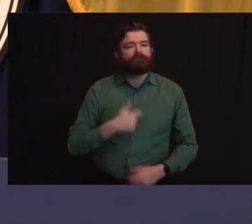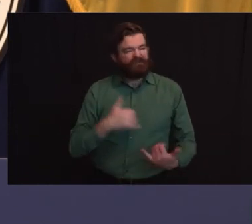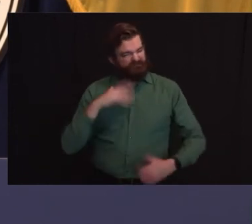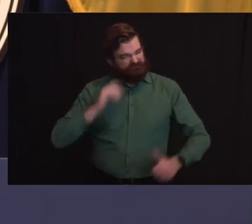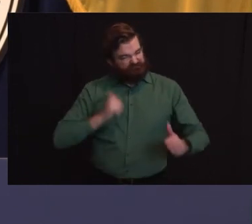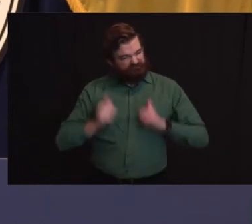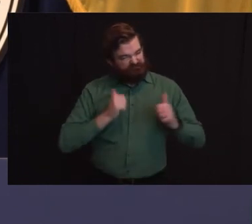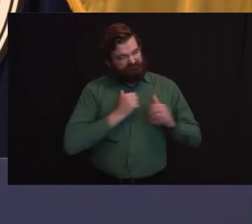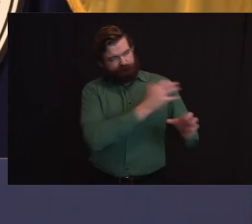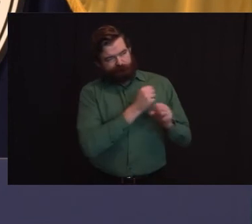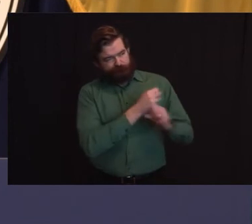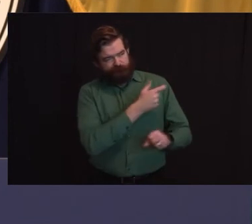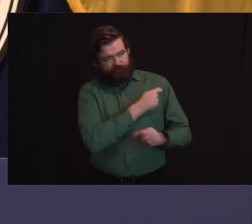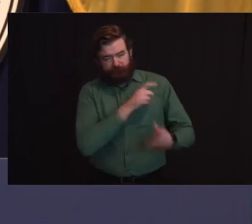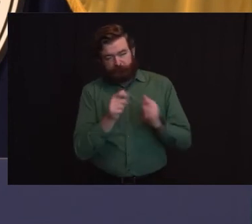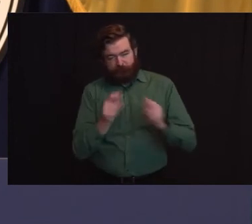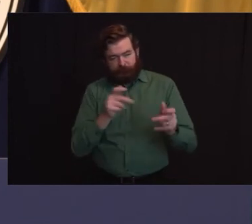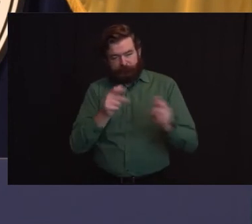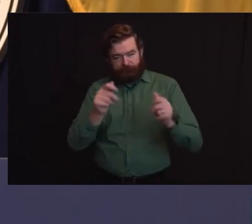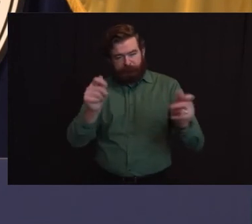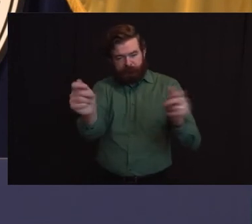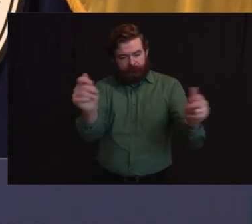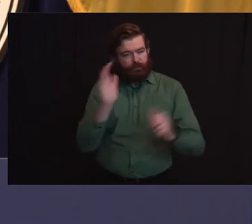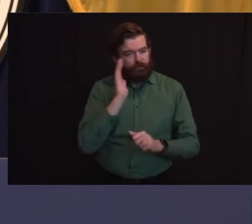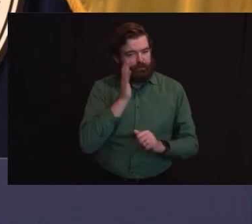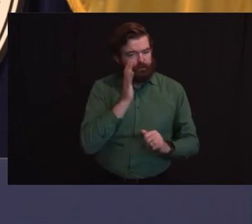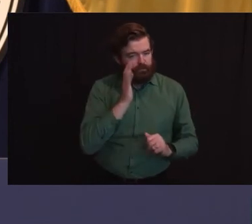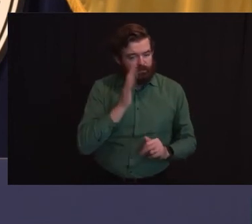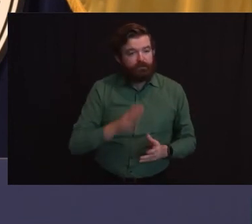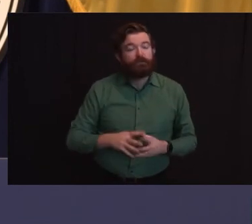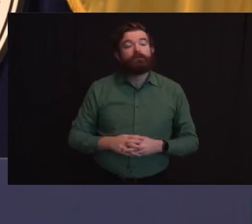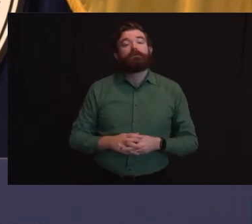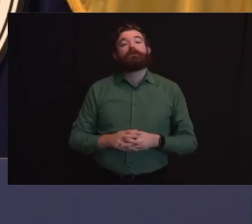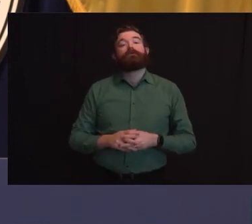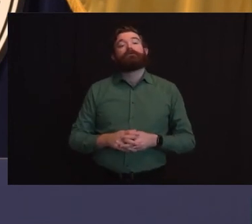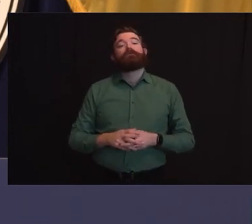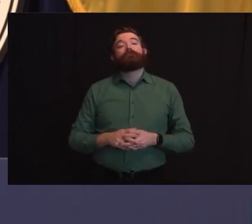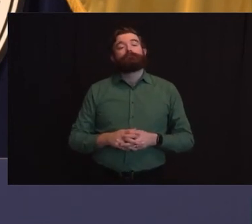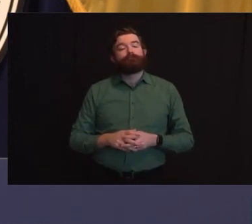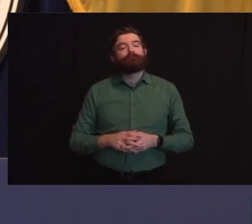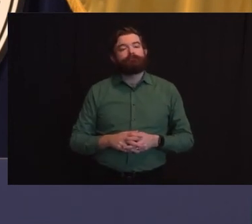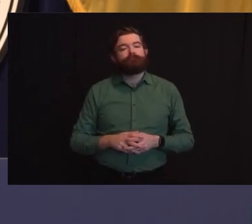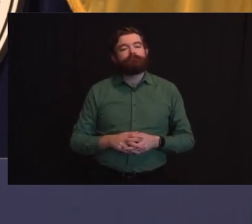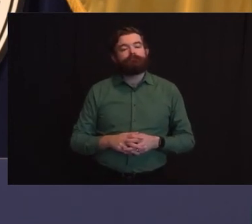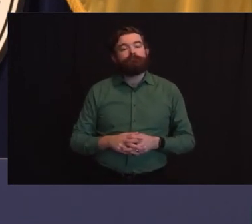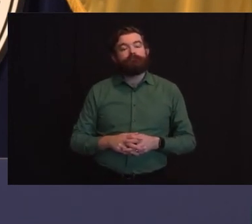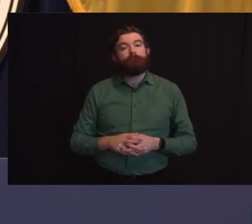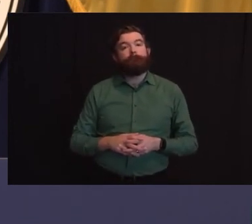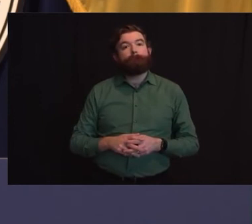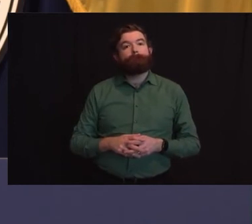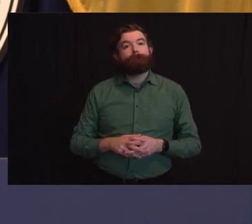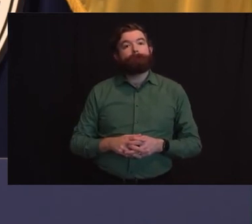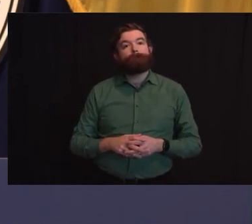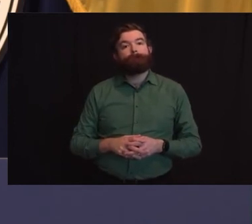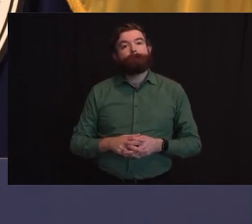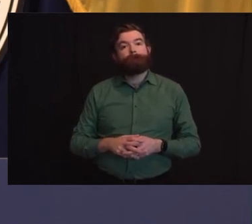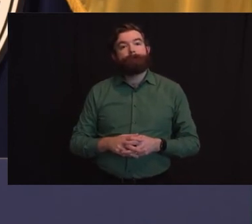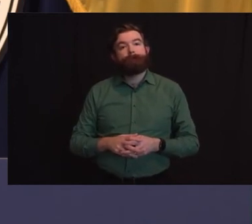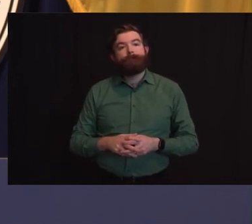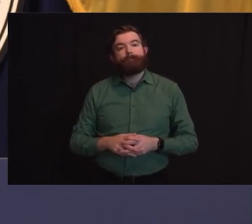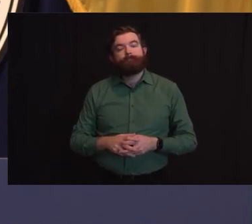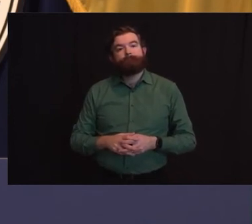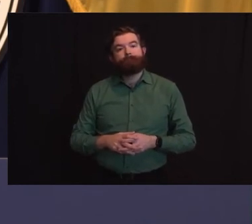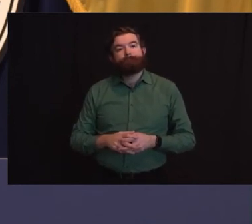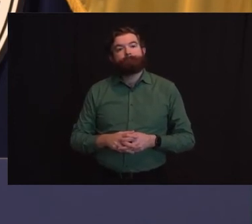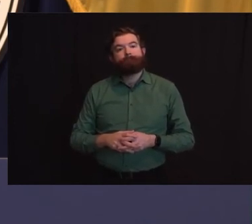vaccine. You know, every time, I look in particular, every time we do a 250,000